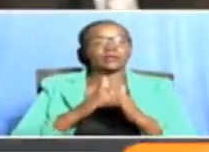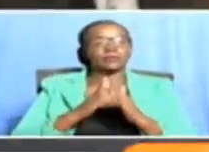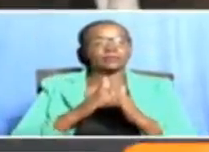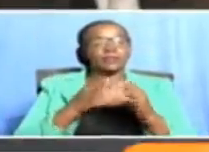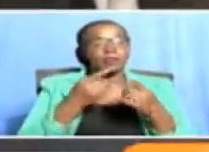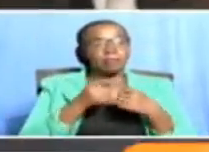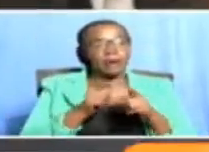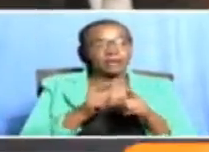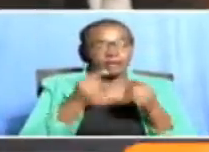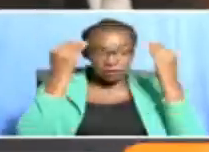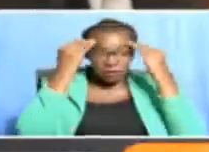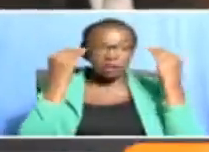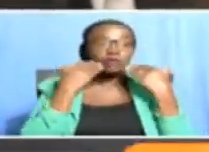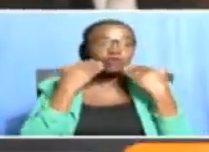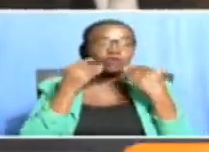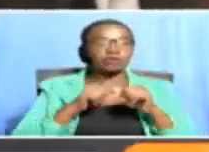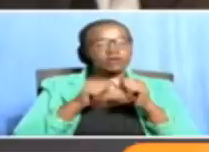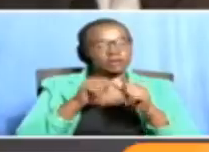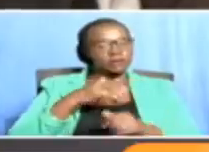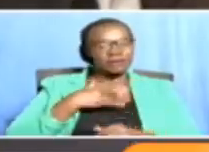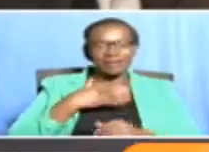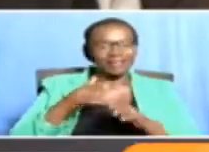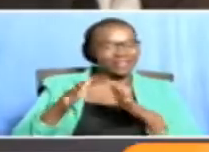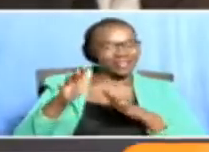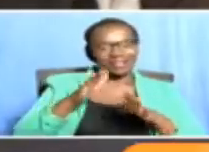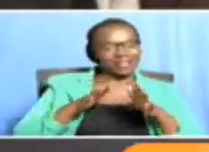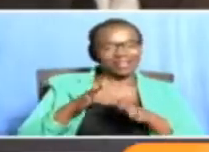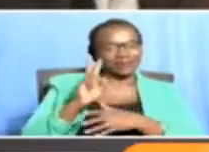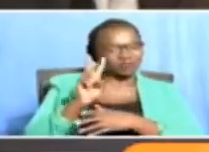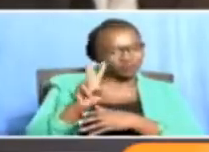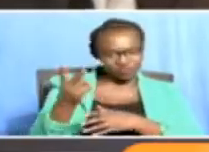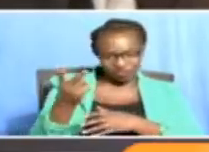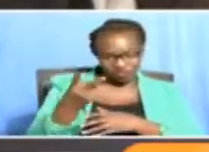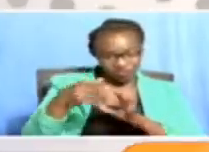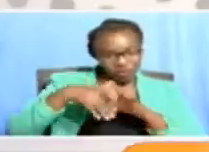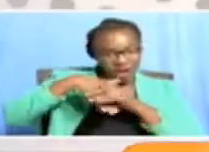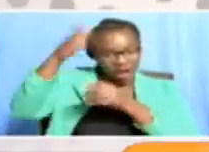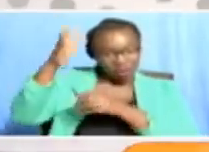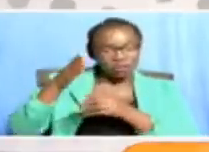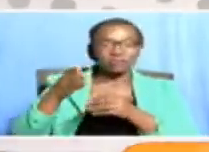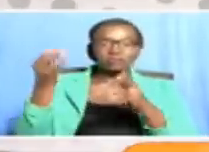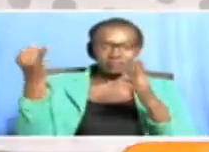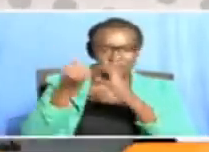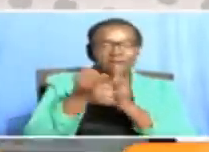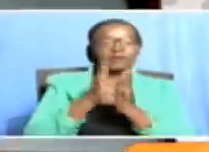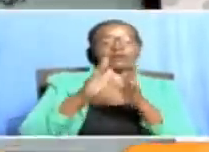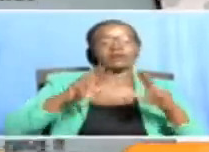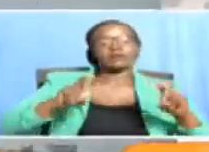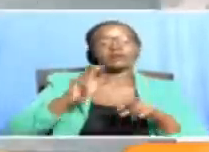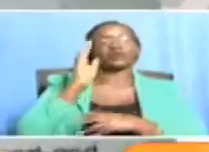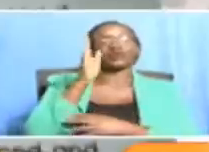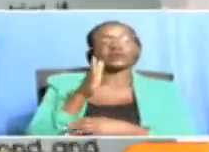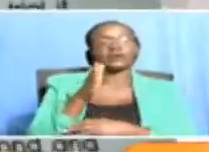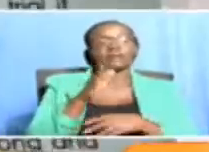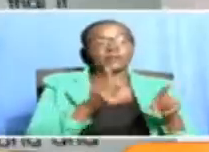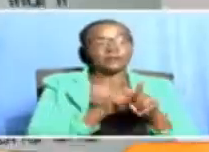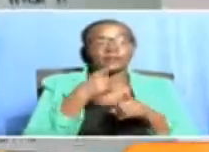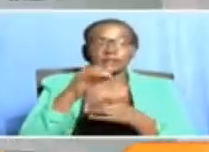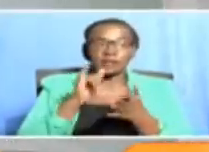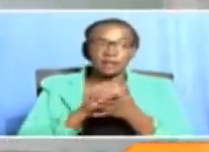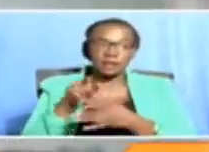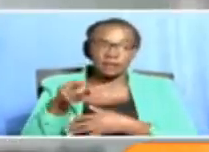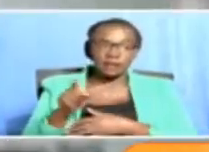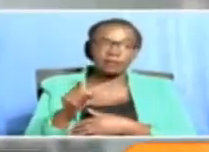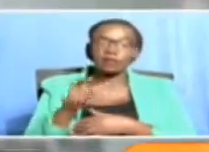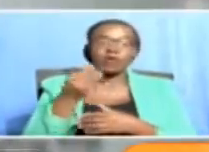prosecution remains adamant that releasing the two on bail would highly interfere with investigations. The affidavit states that Irungu lacks a fixed